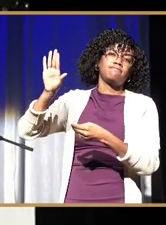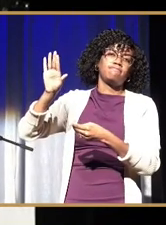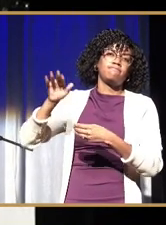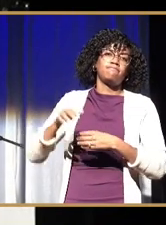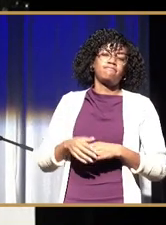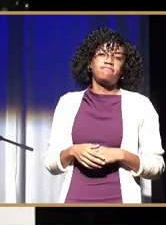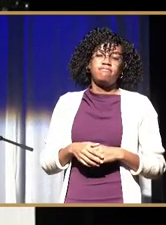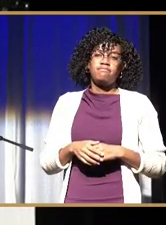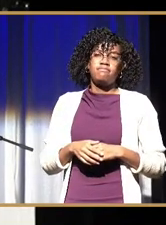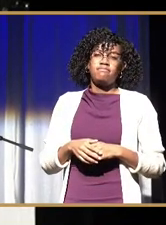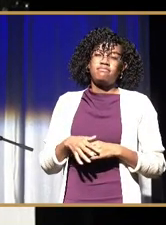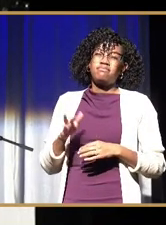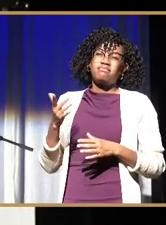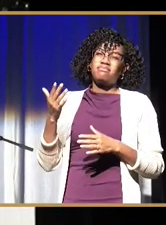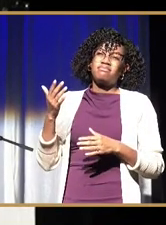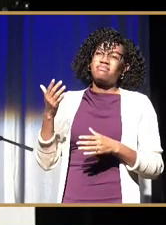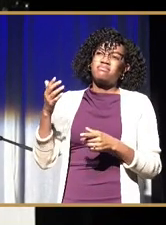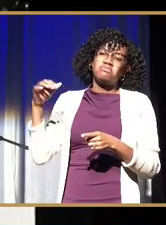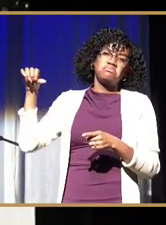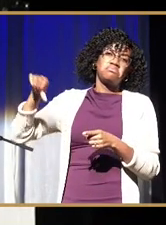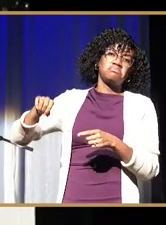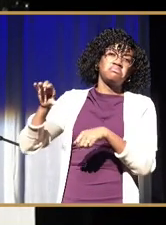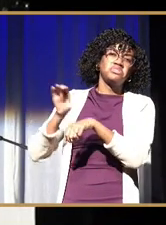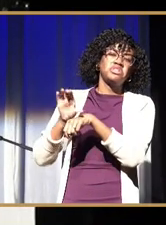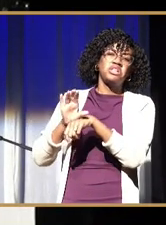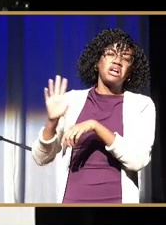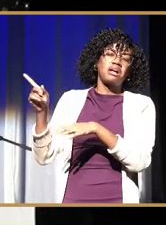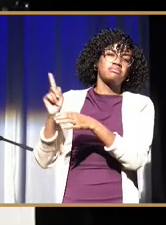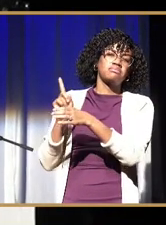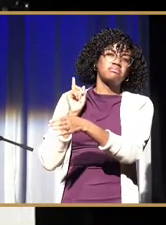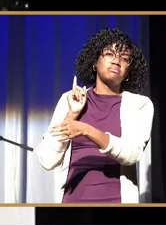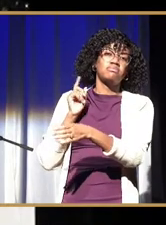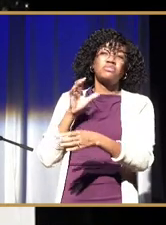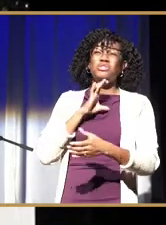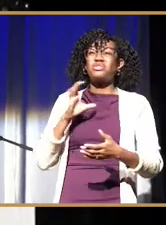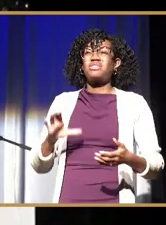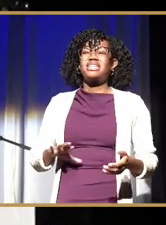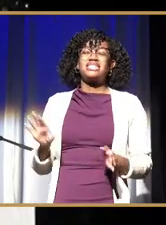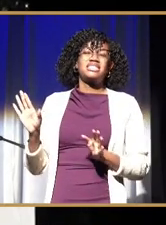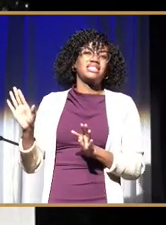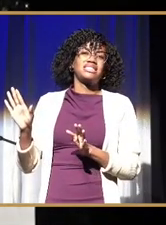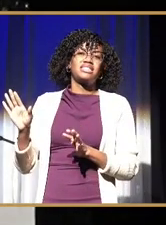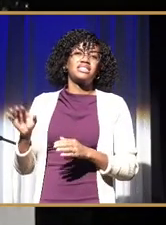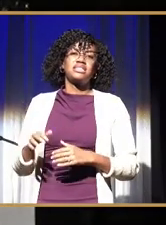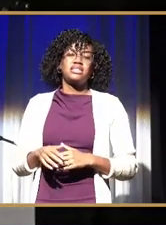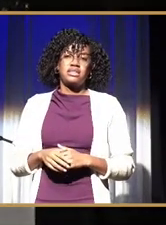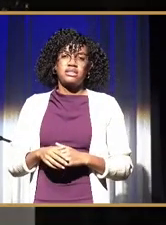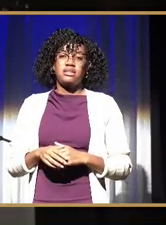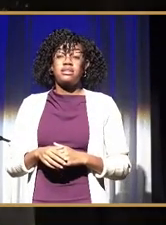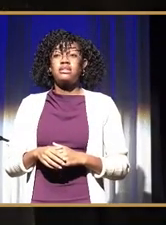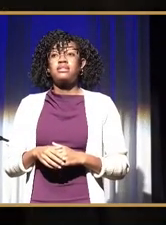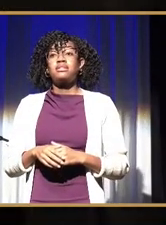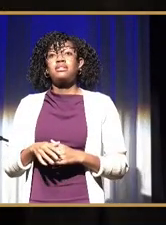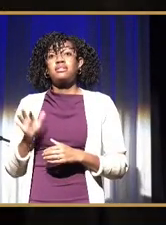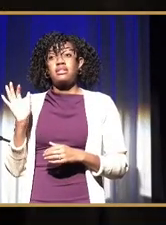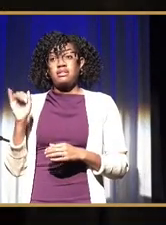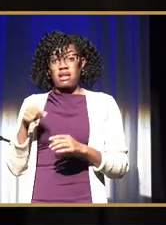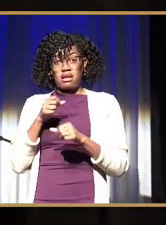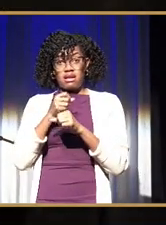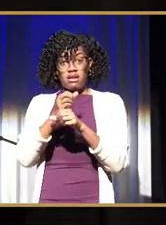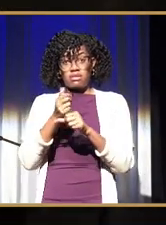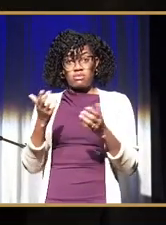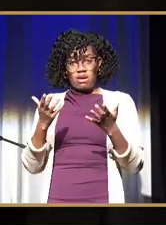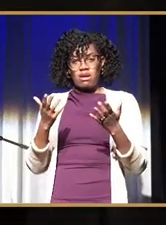They're rejecting the church. They're rejecting Christ. And therefore, they are rejecting